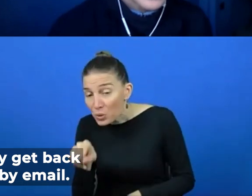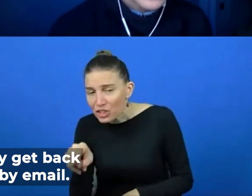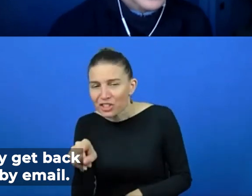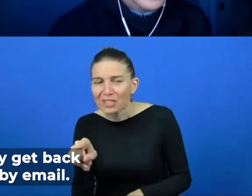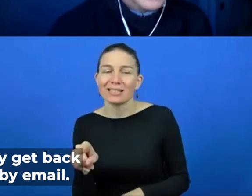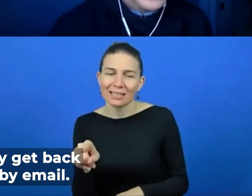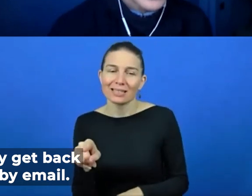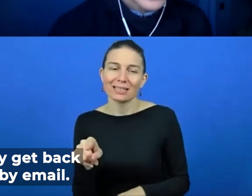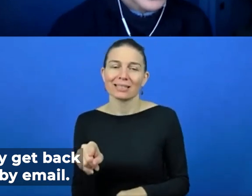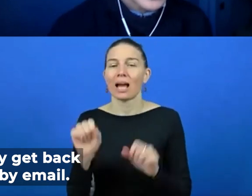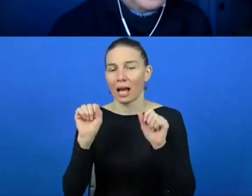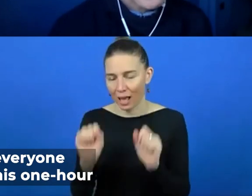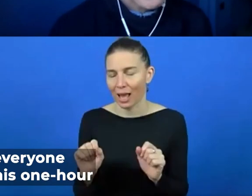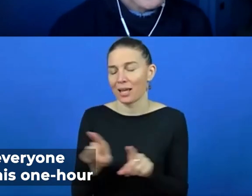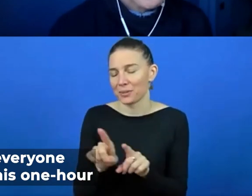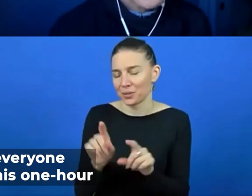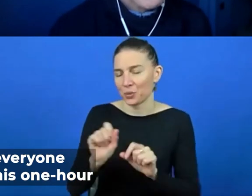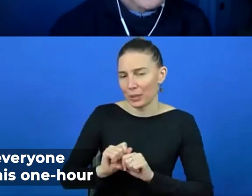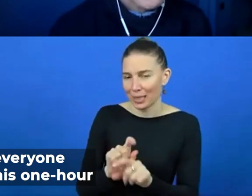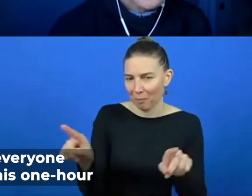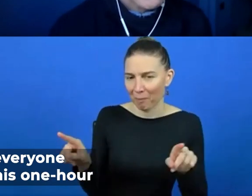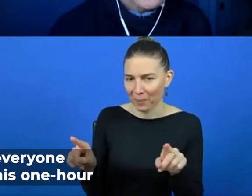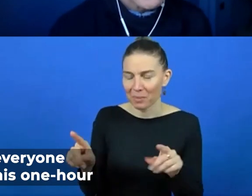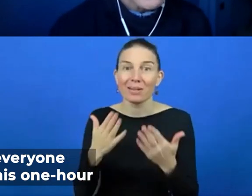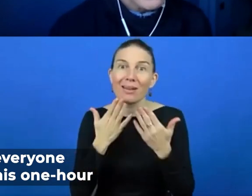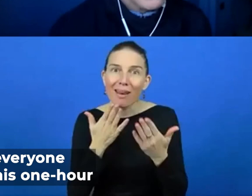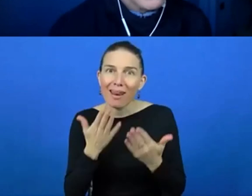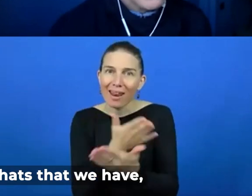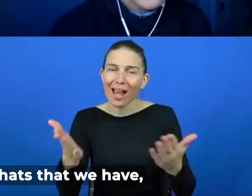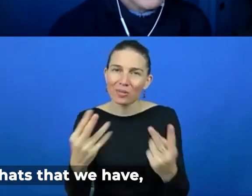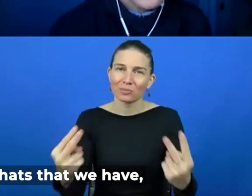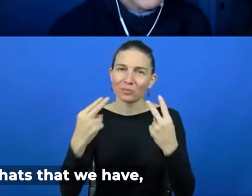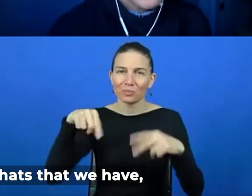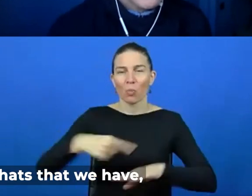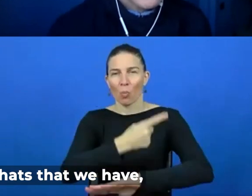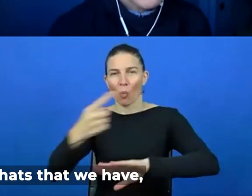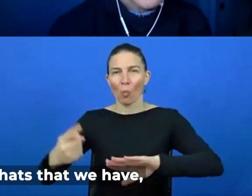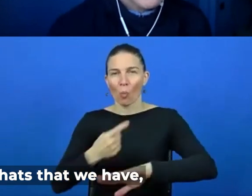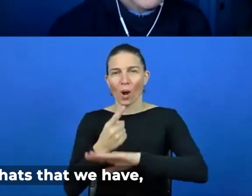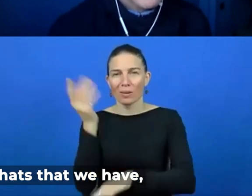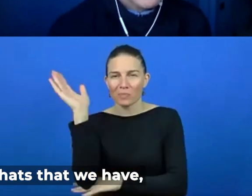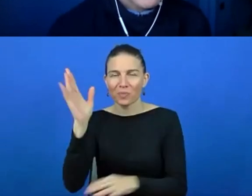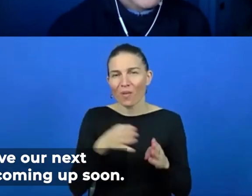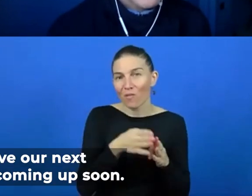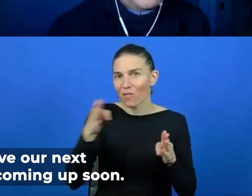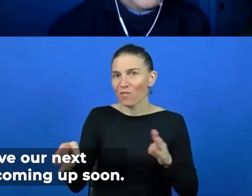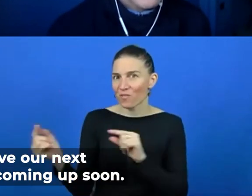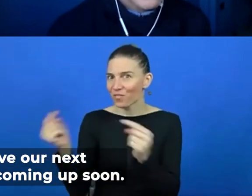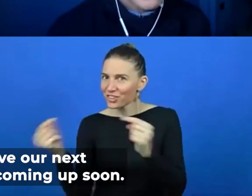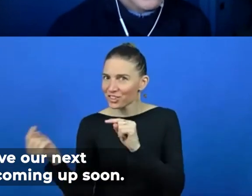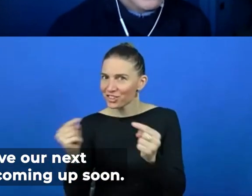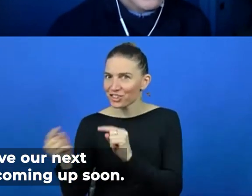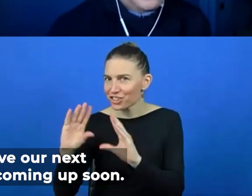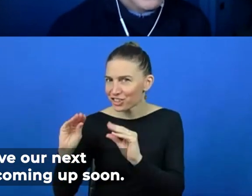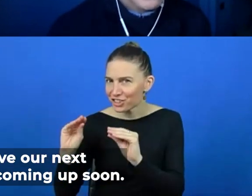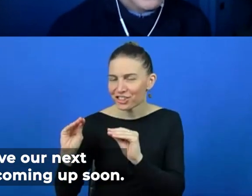back to everyone by email. But thank you, everyone, for attending this one-hour session, the fireside chat that we have, and we will have